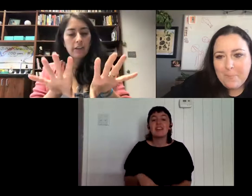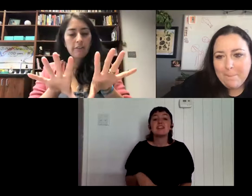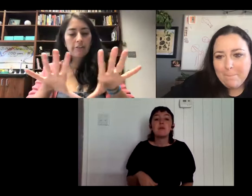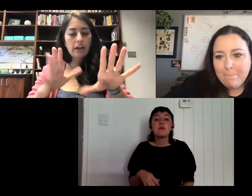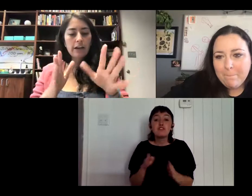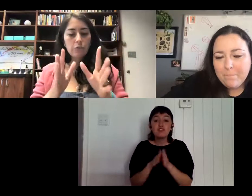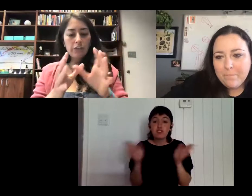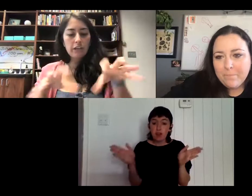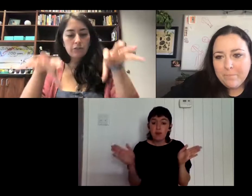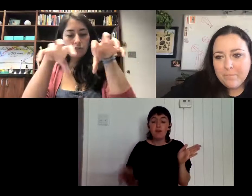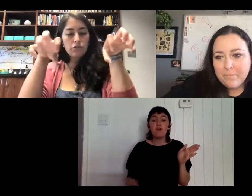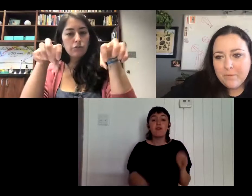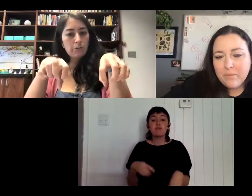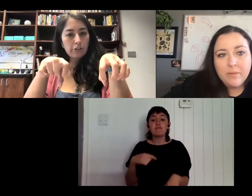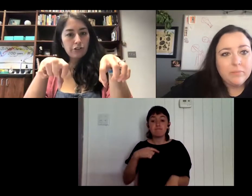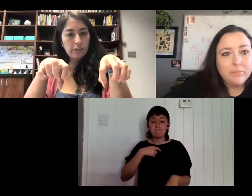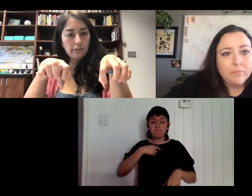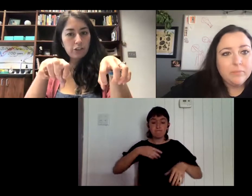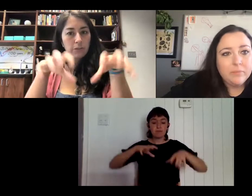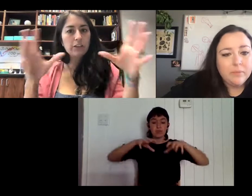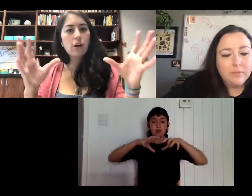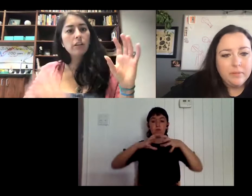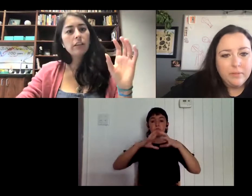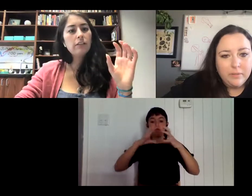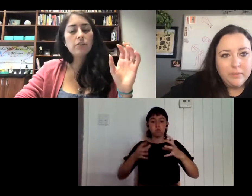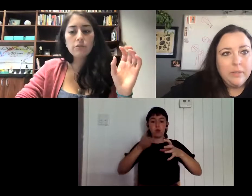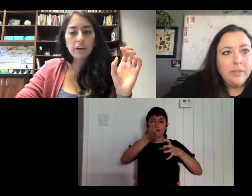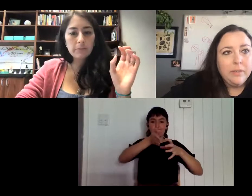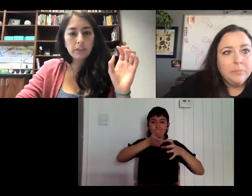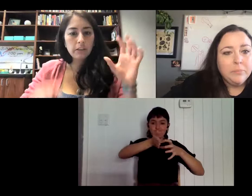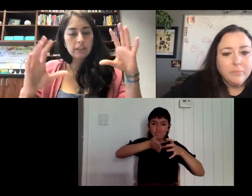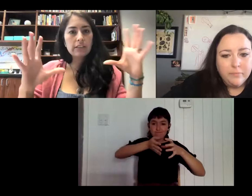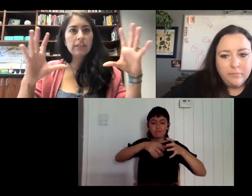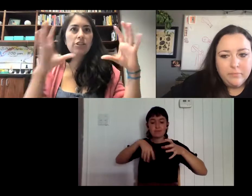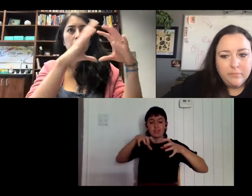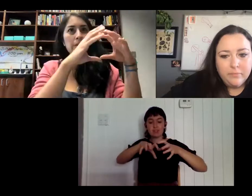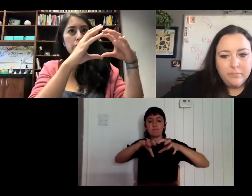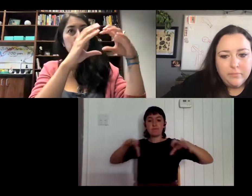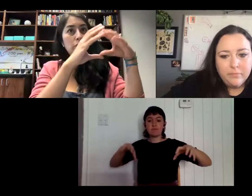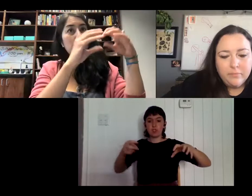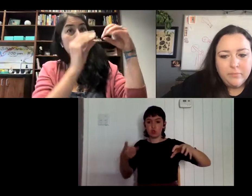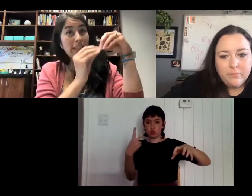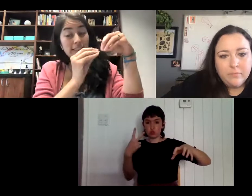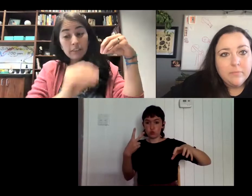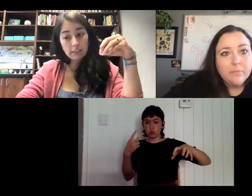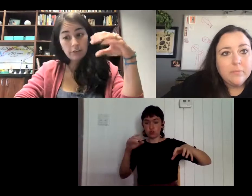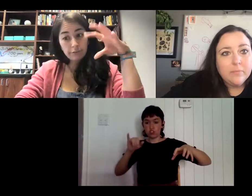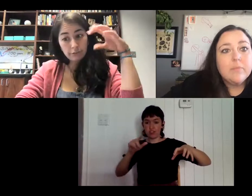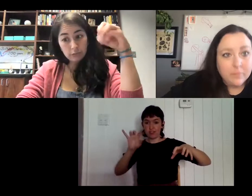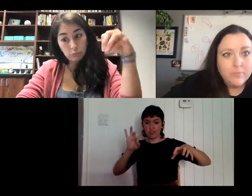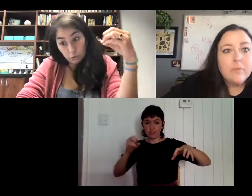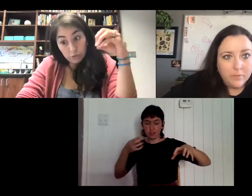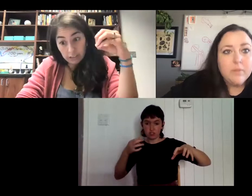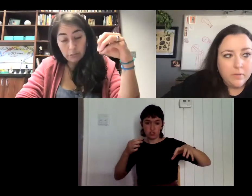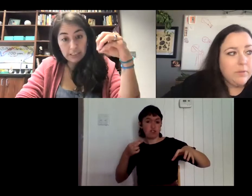clidia in half, I would get just two smaller jellyfish because all it needs to do to wind up healing is it needs to just be able to reseal itself,